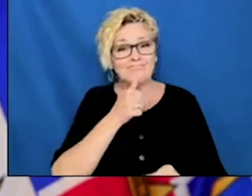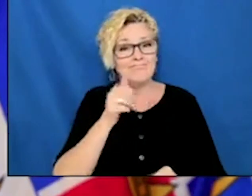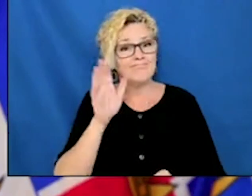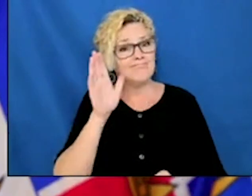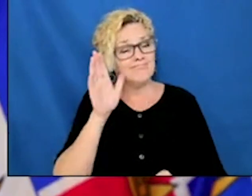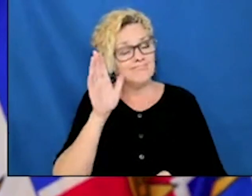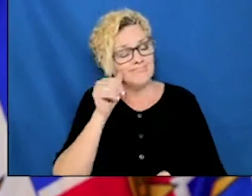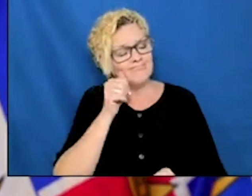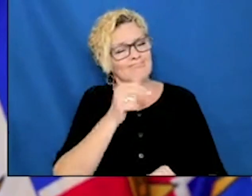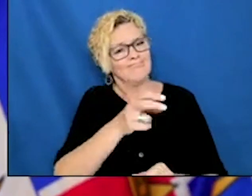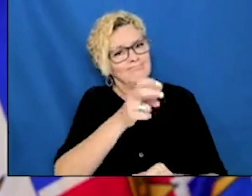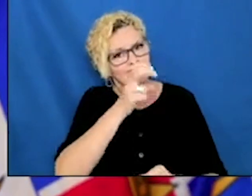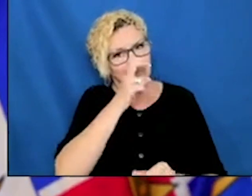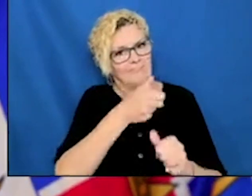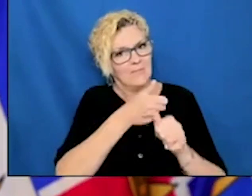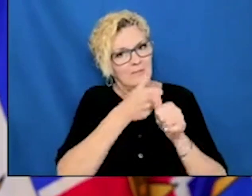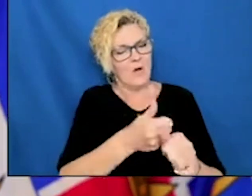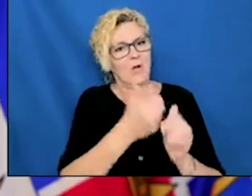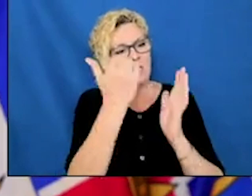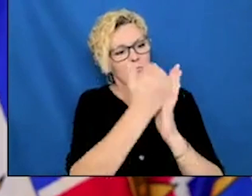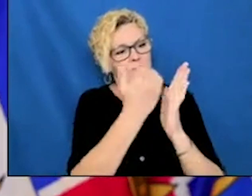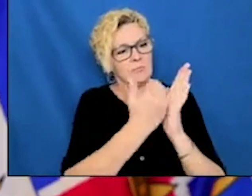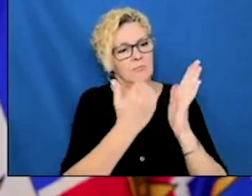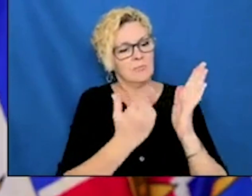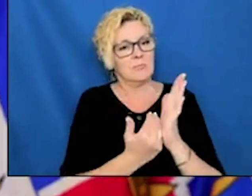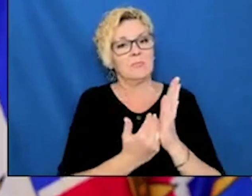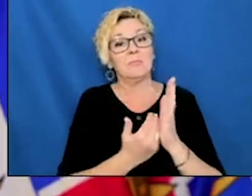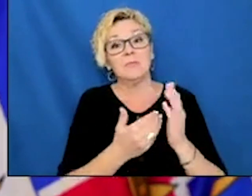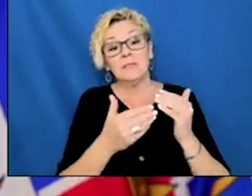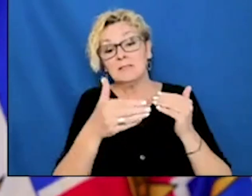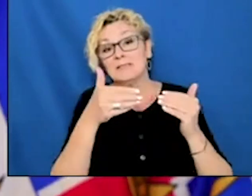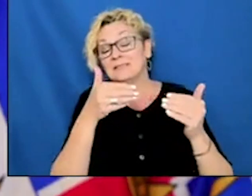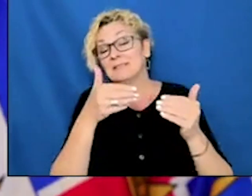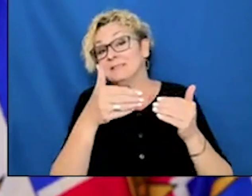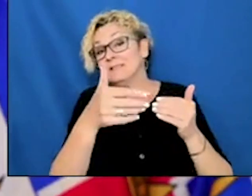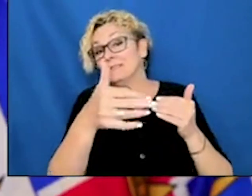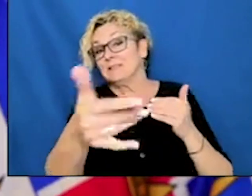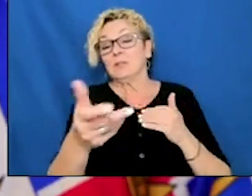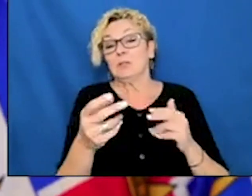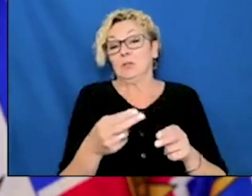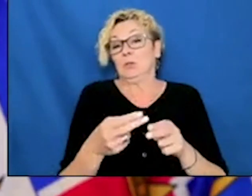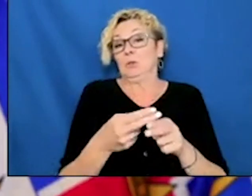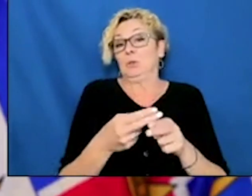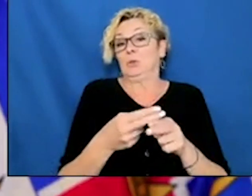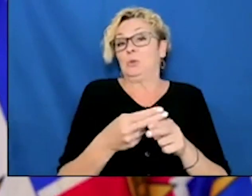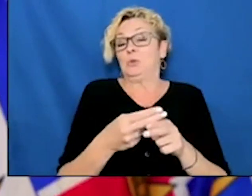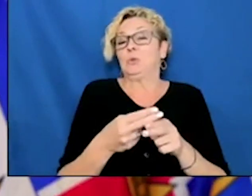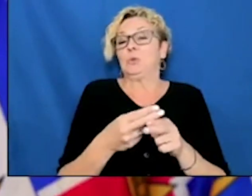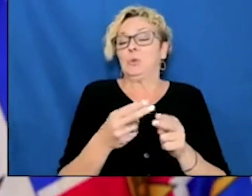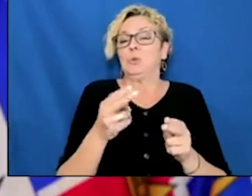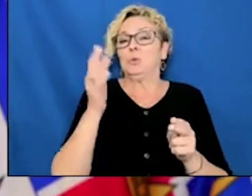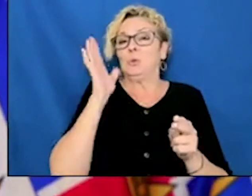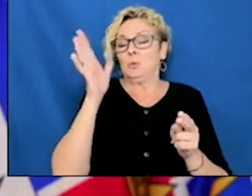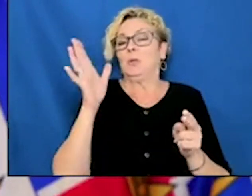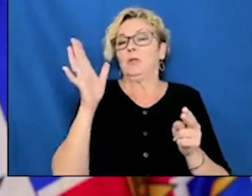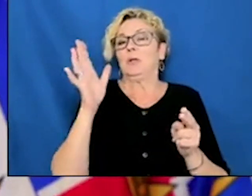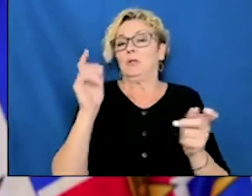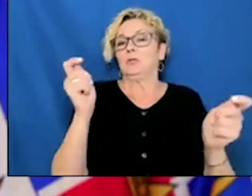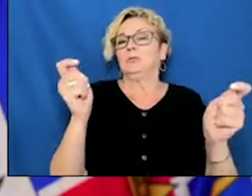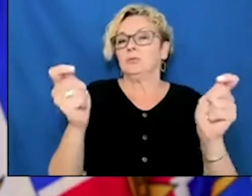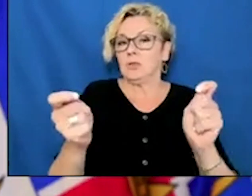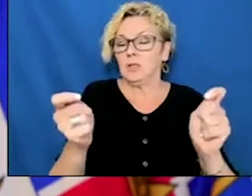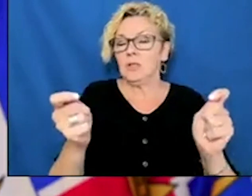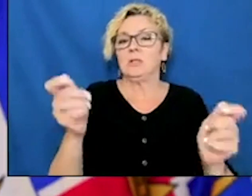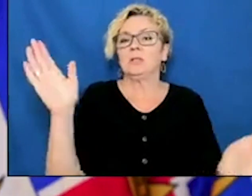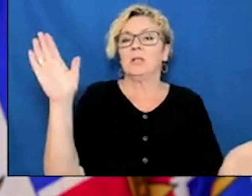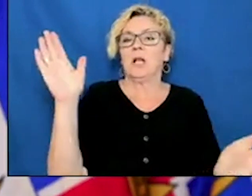post-pandemic future. We know that that is coming. Immunization is going to get us there. But we are not yet at the point